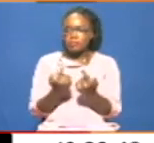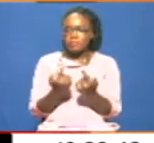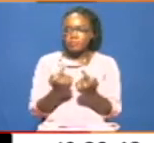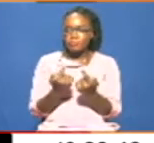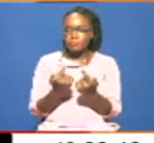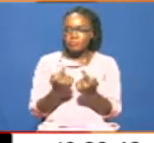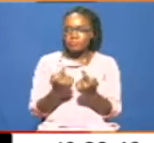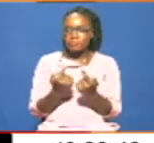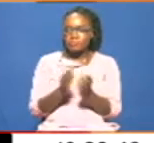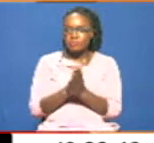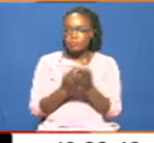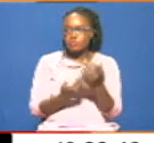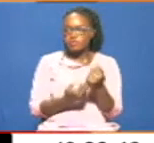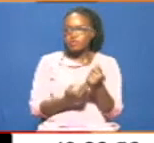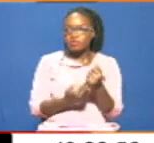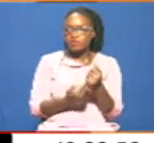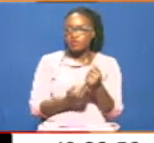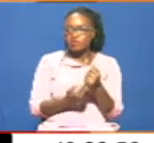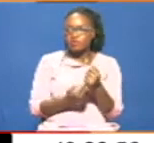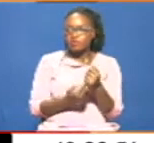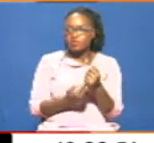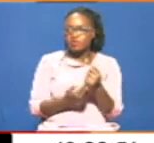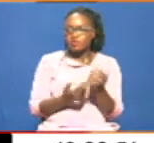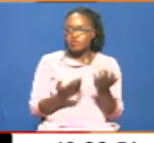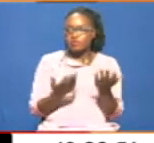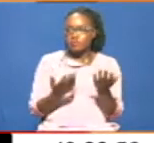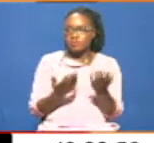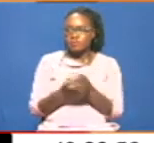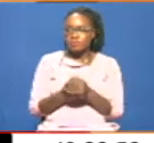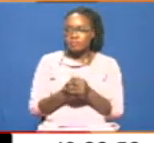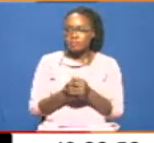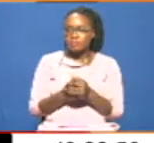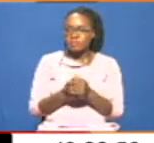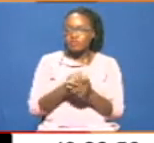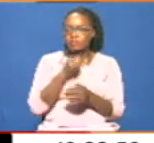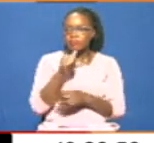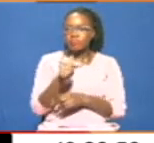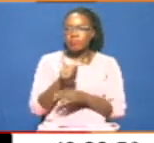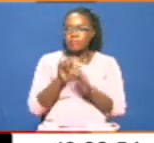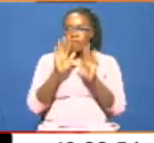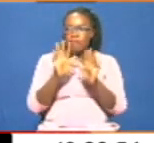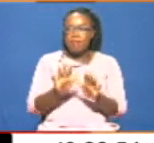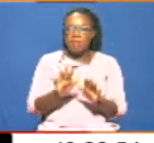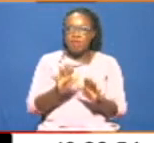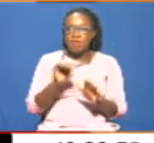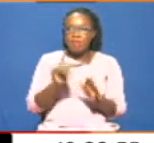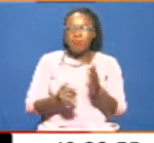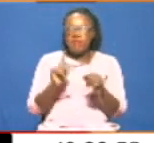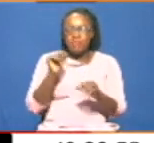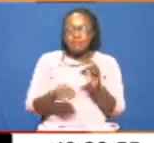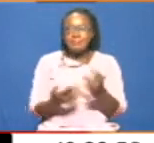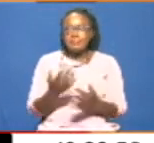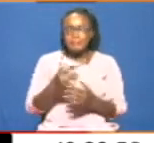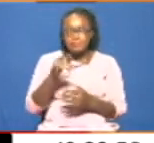can enter into partnerships, all those kinds of people. So yes, we don't need, it is not necessary that we burn charcoal. Right.